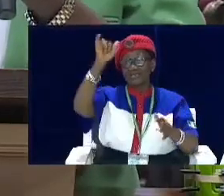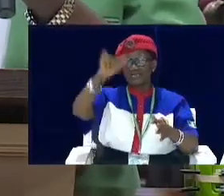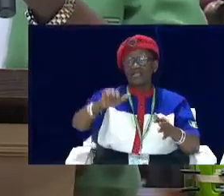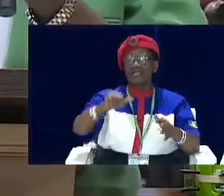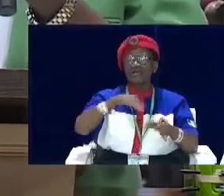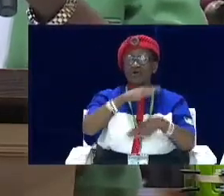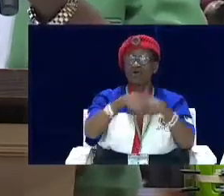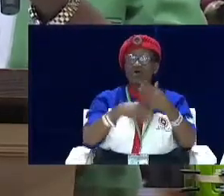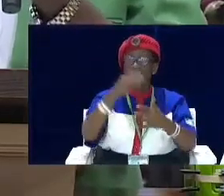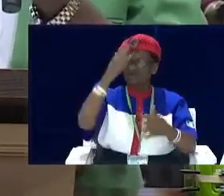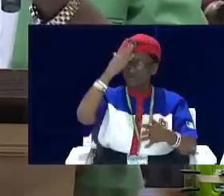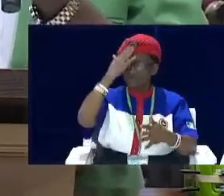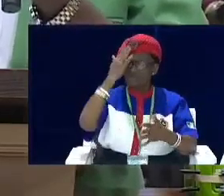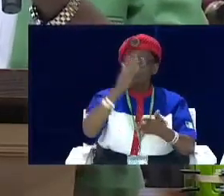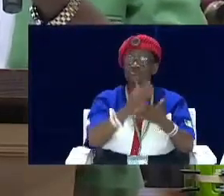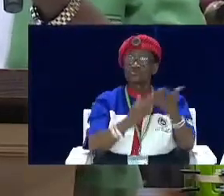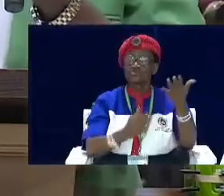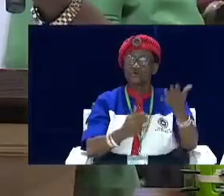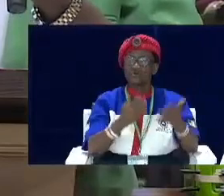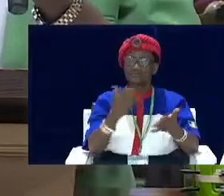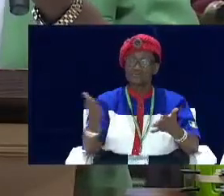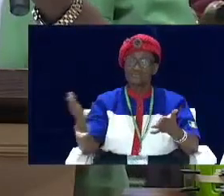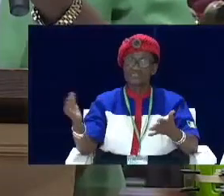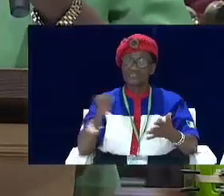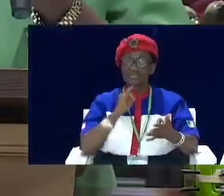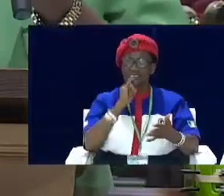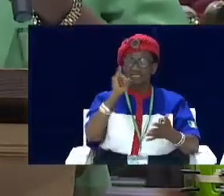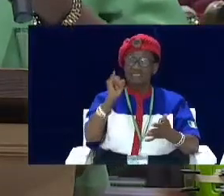going to happen. But